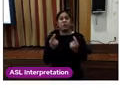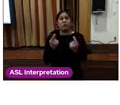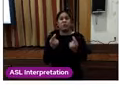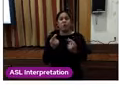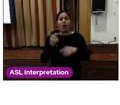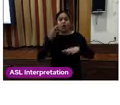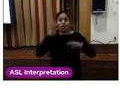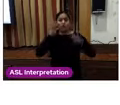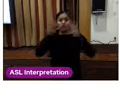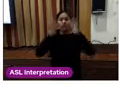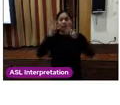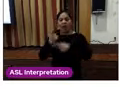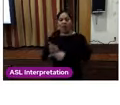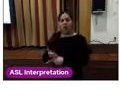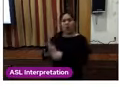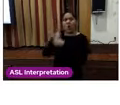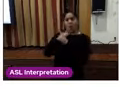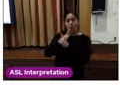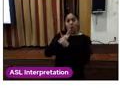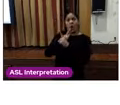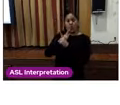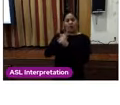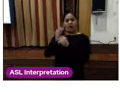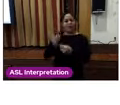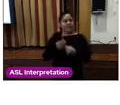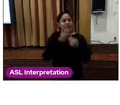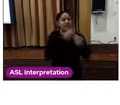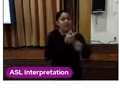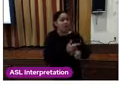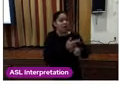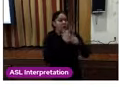were creating loans and giving people loans,